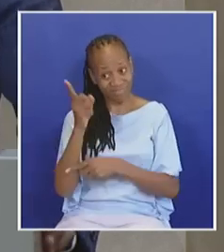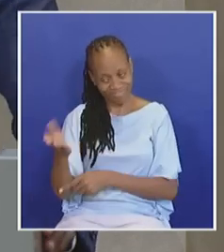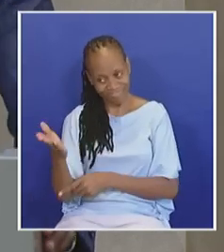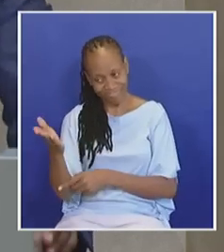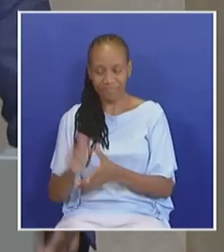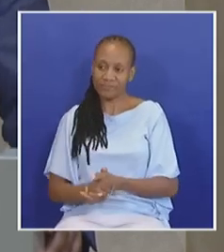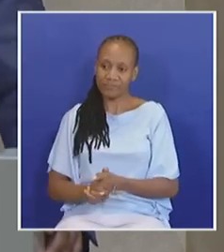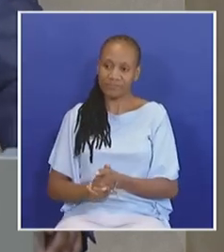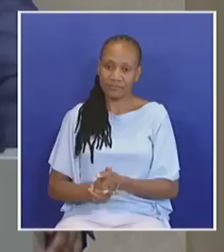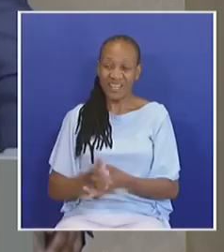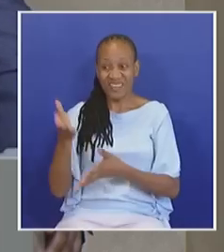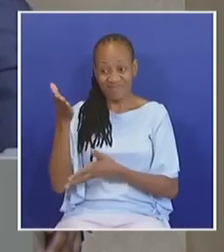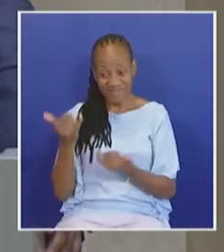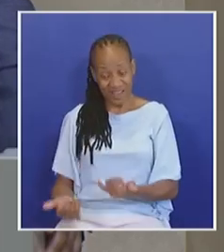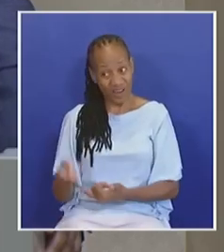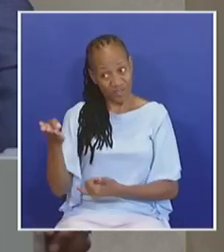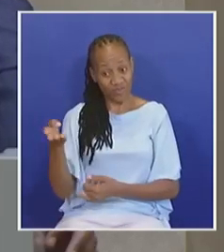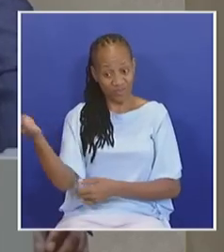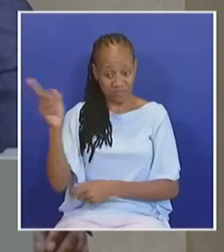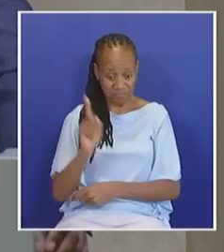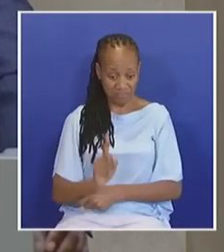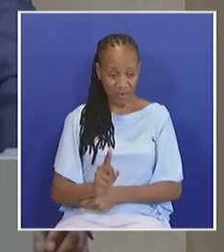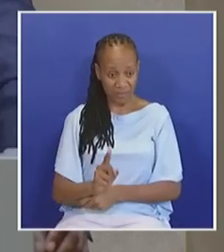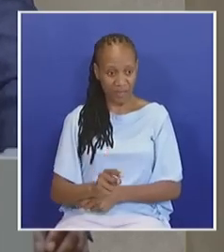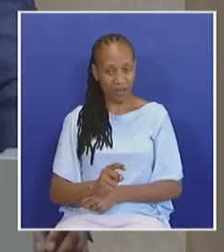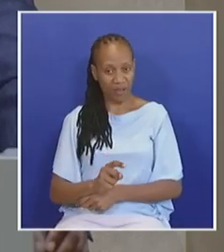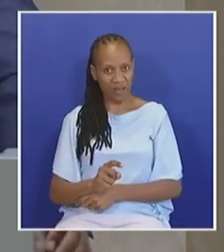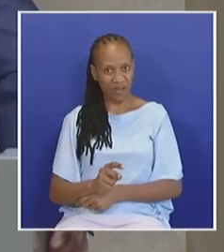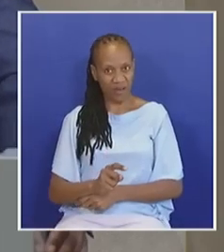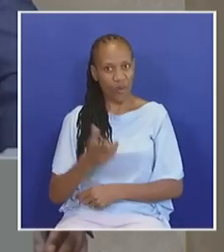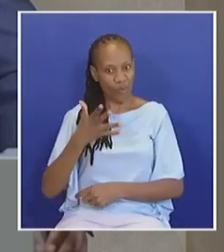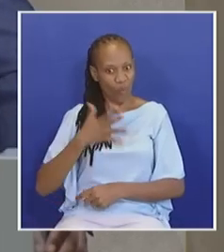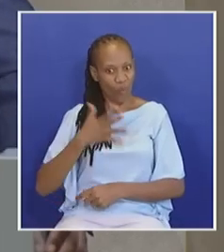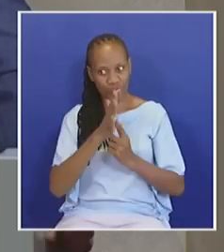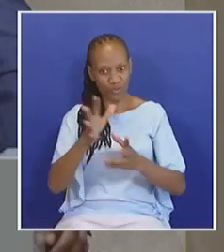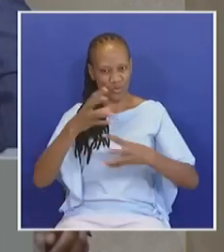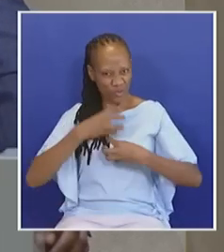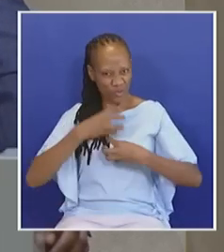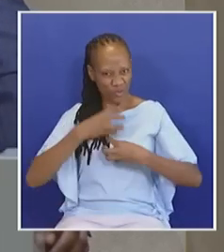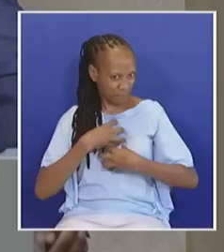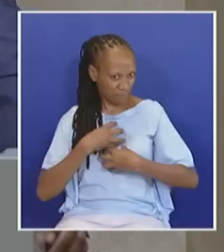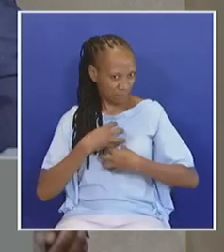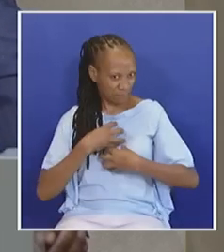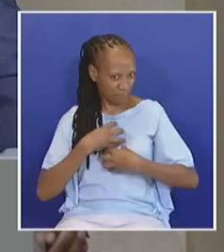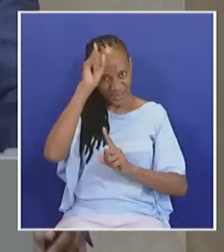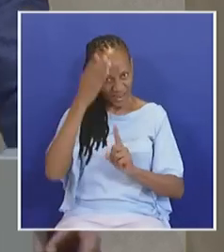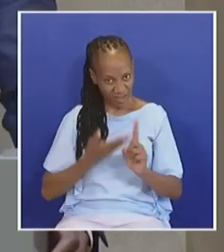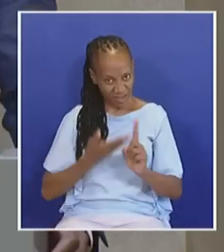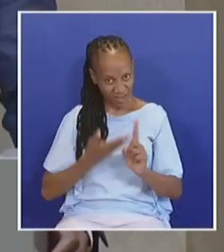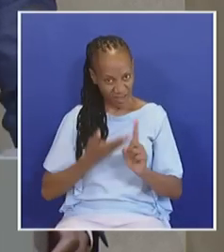too late for you to come and claim Tata Madiba. when you are quick to forget that you are the very same